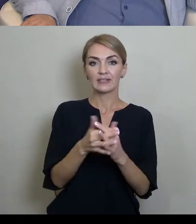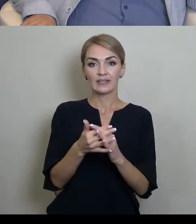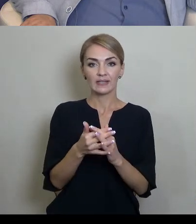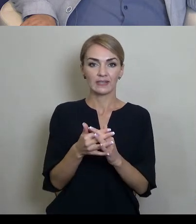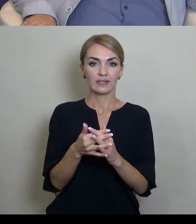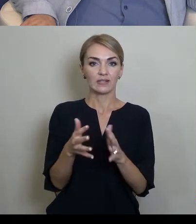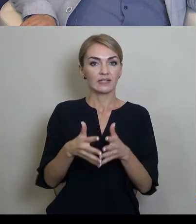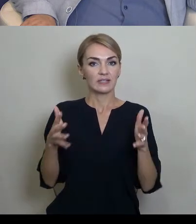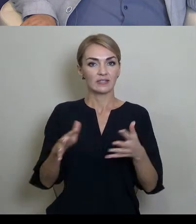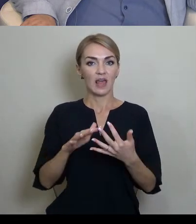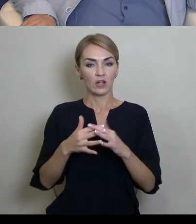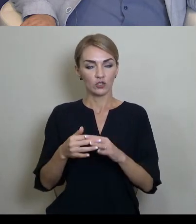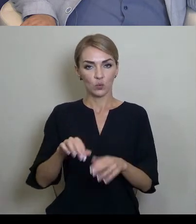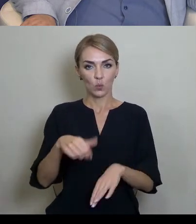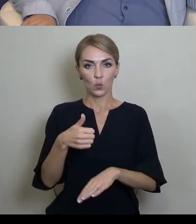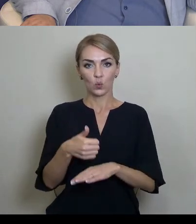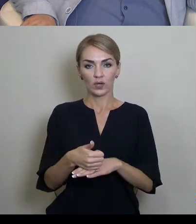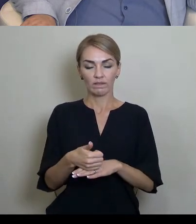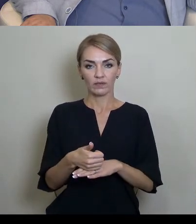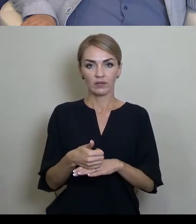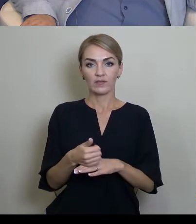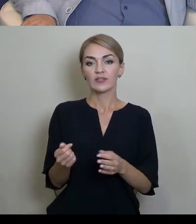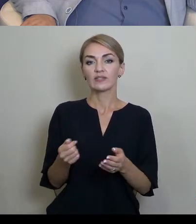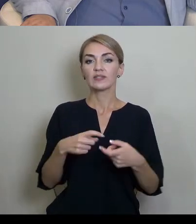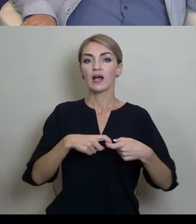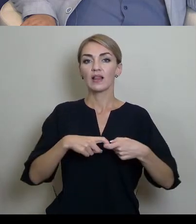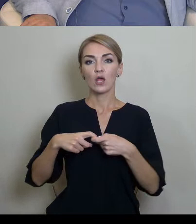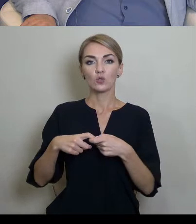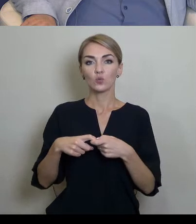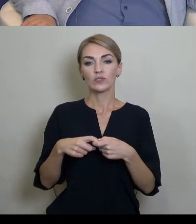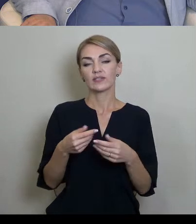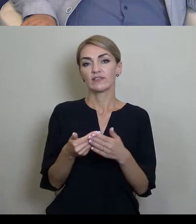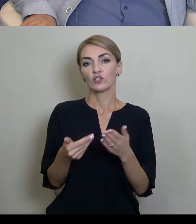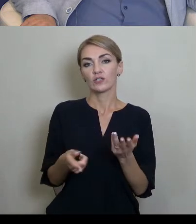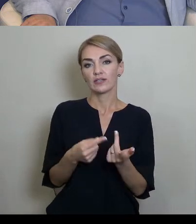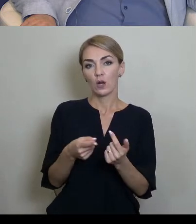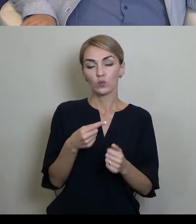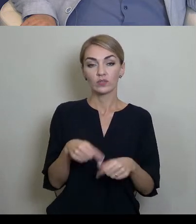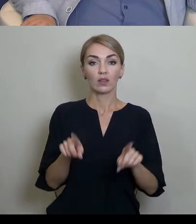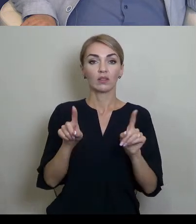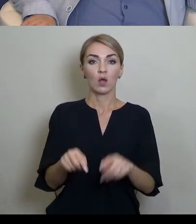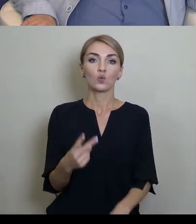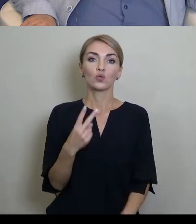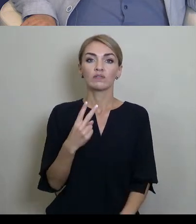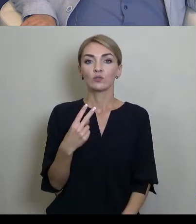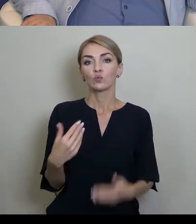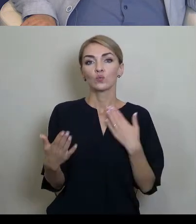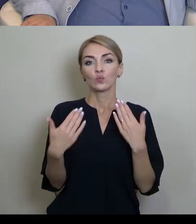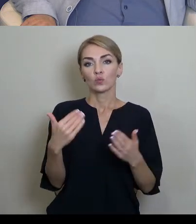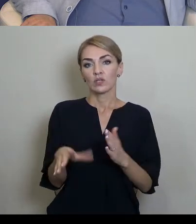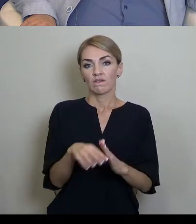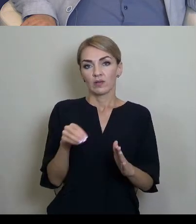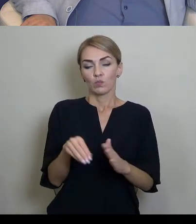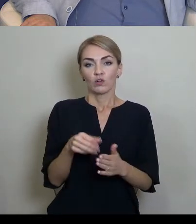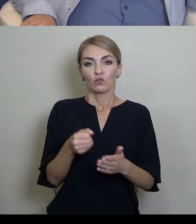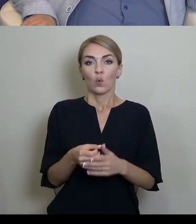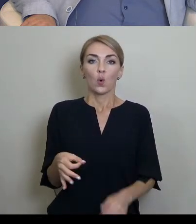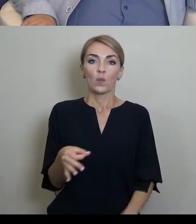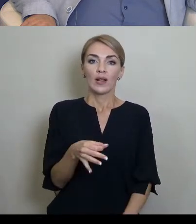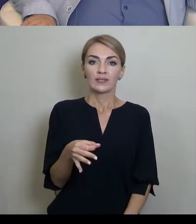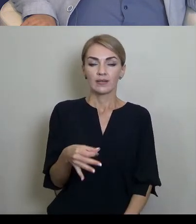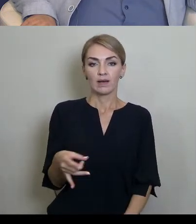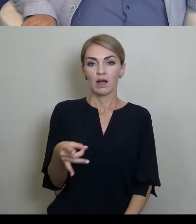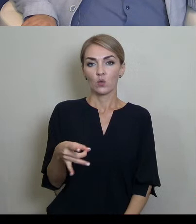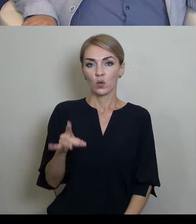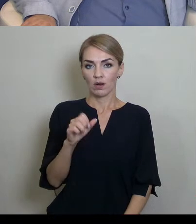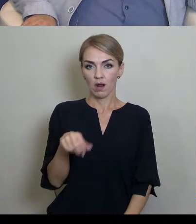about local city and village councils, depending on the number of people, and 2, deal with the elections